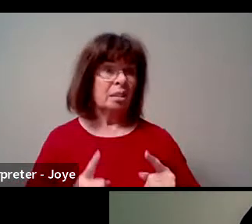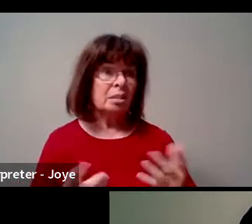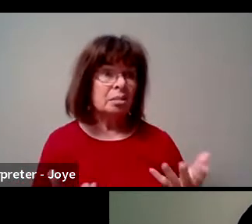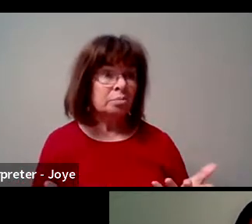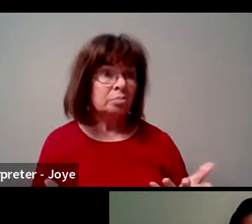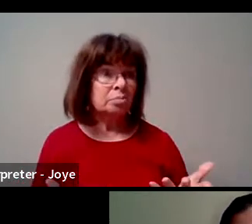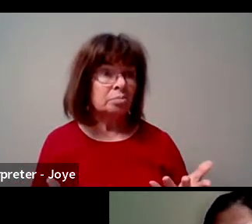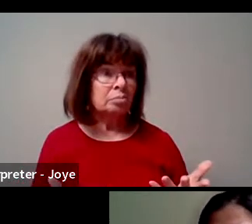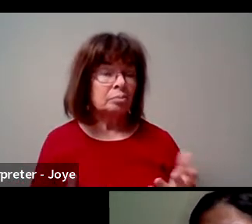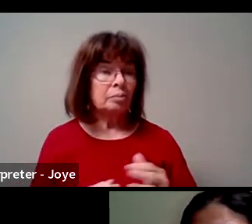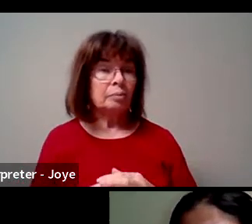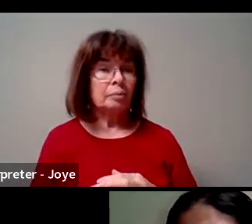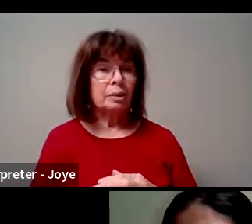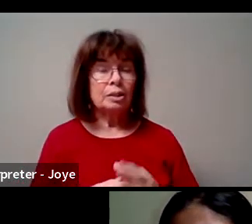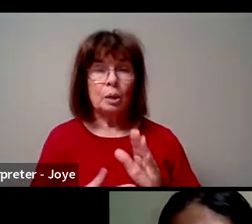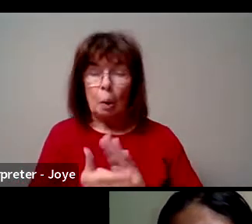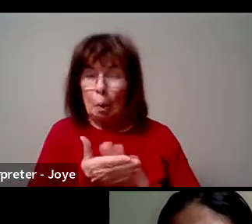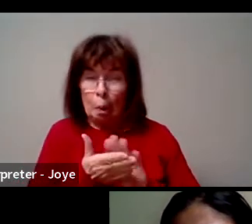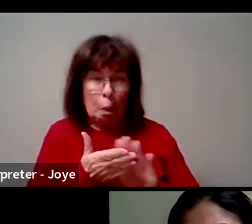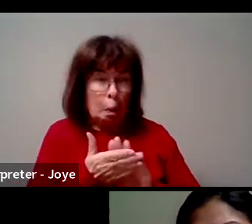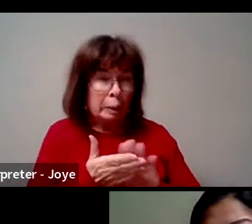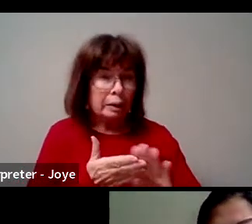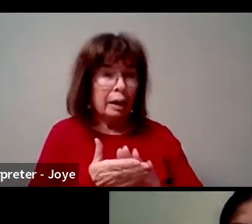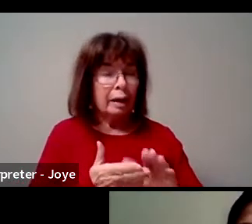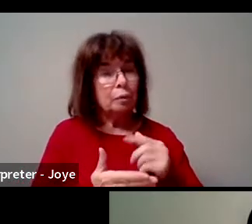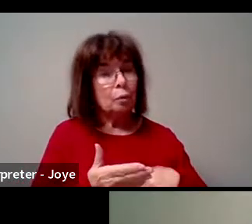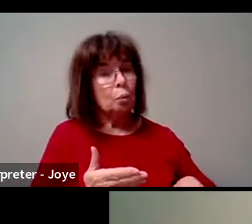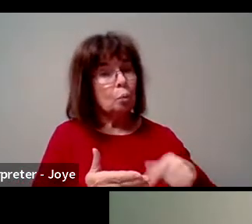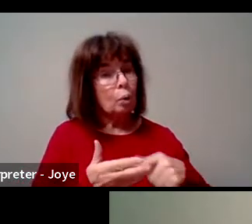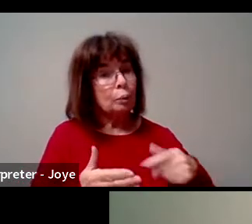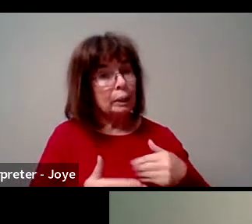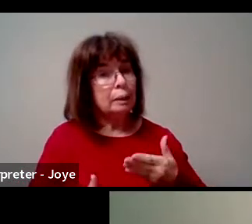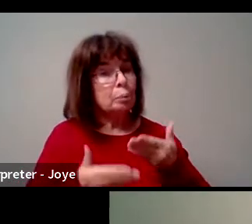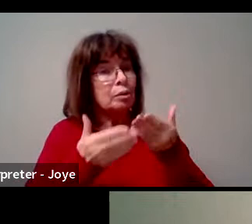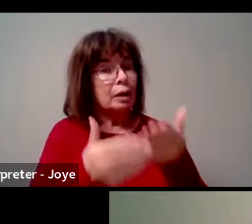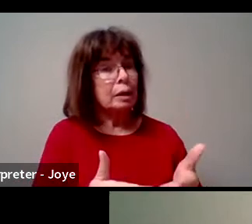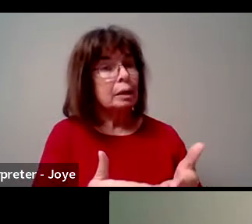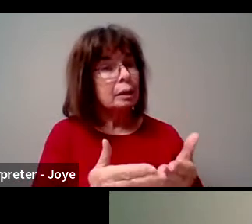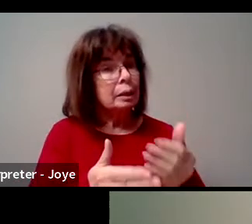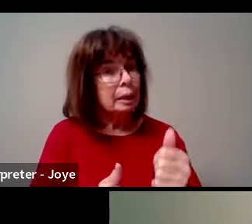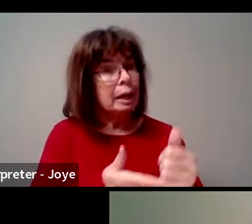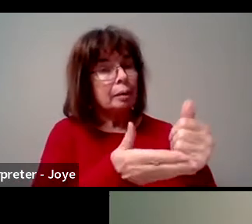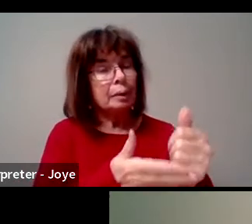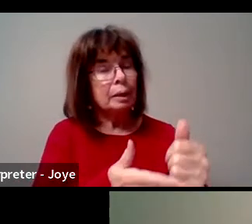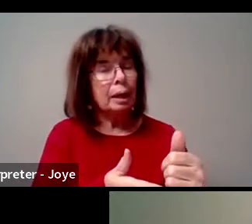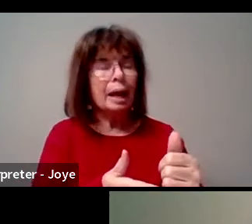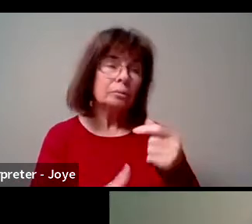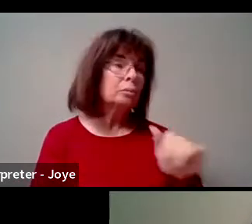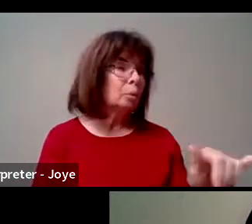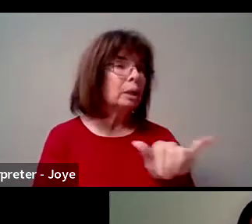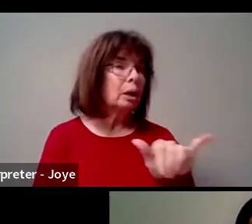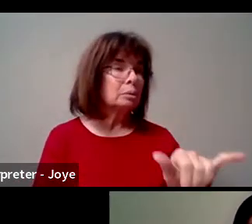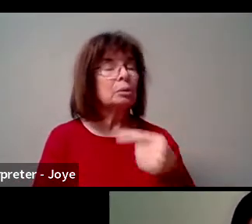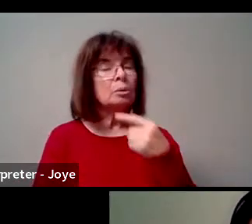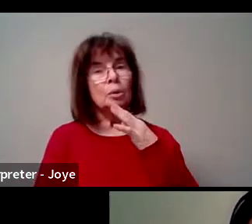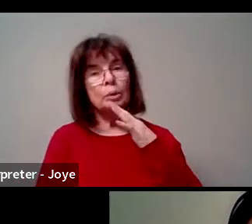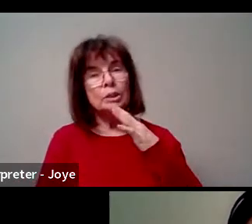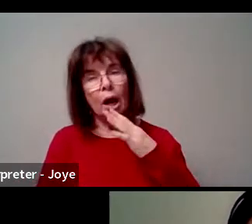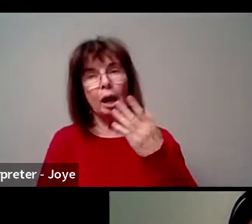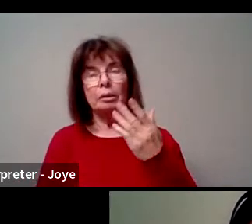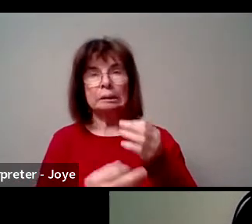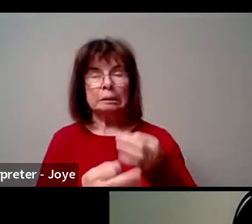the hygienes and things we provide them kind of help. We constantly talk to them about, washing